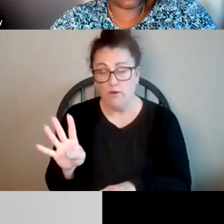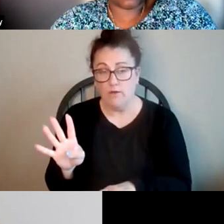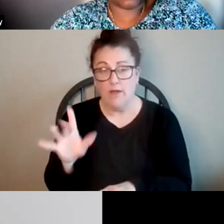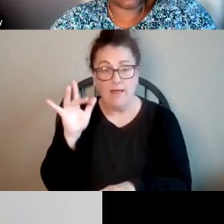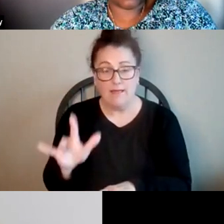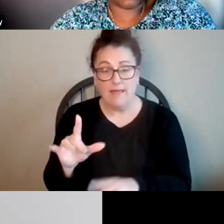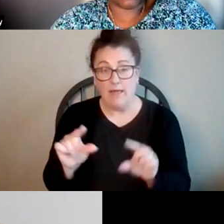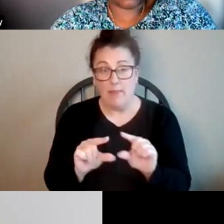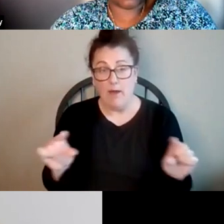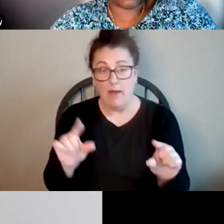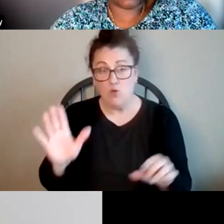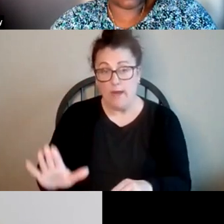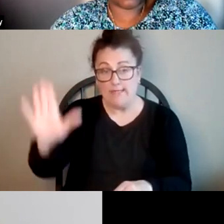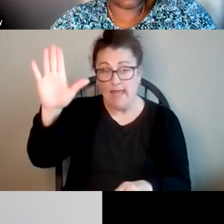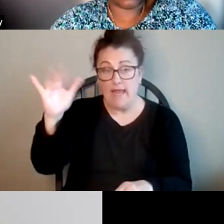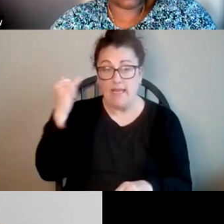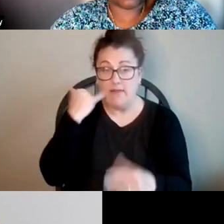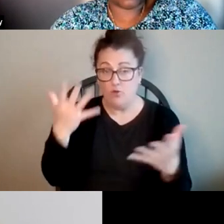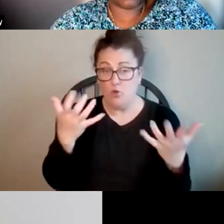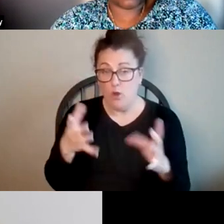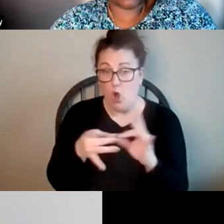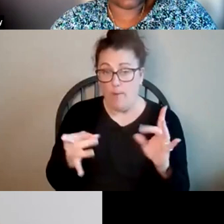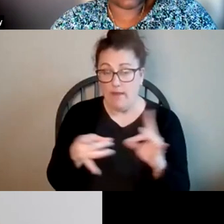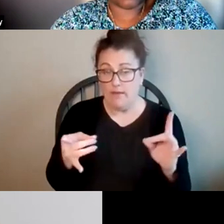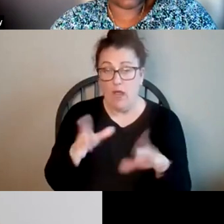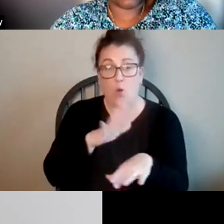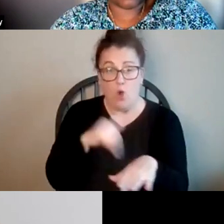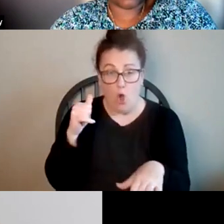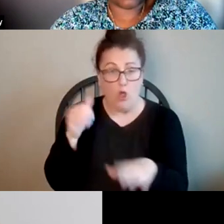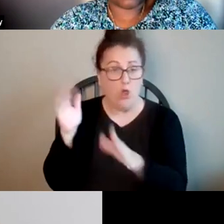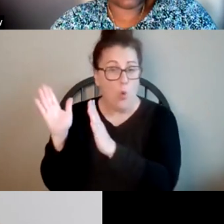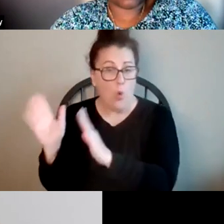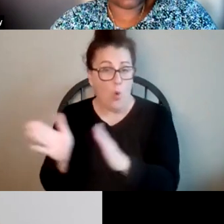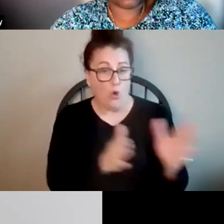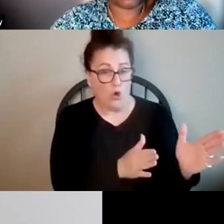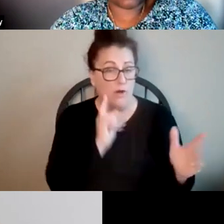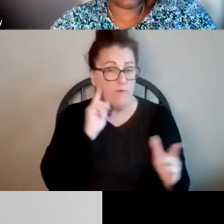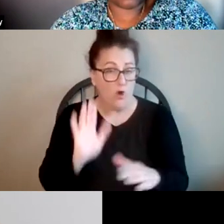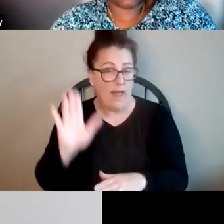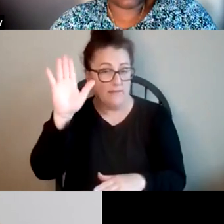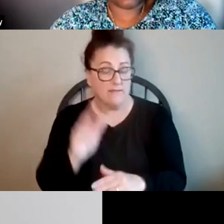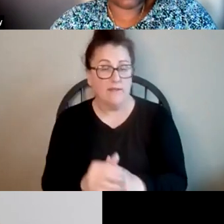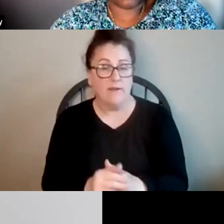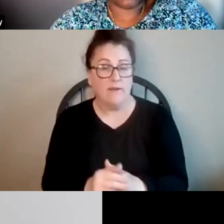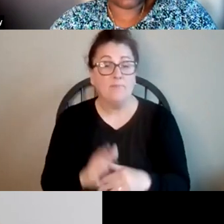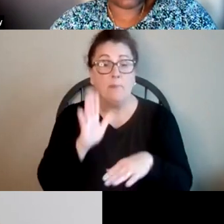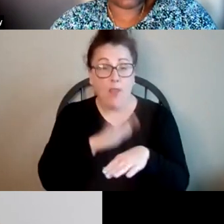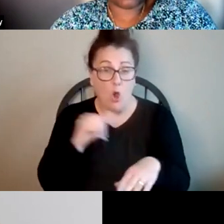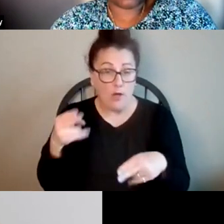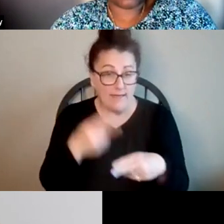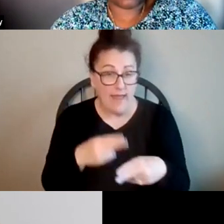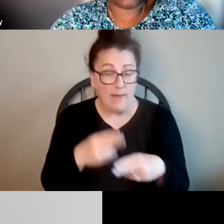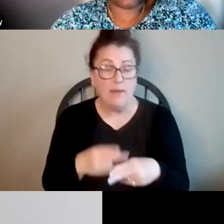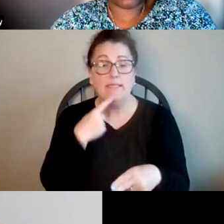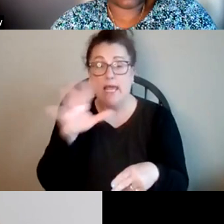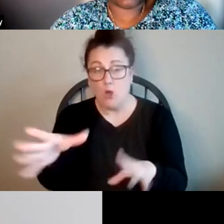hand button if you wish to speak. I'll call on speakers in the order in which hands are raised. When I call your name, please state